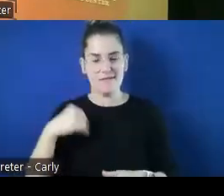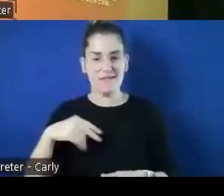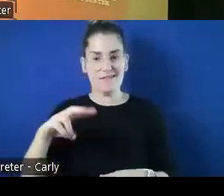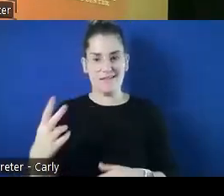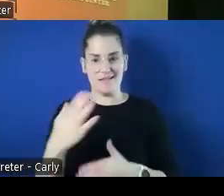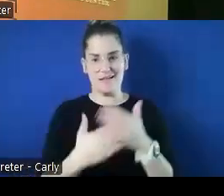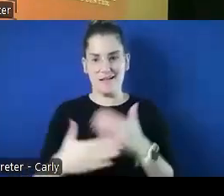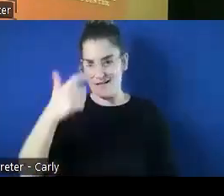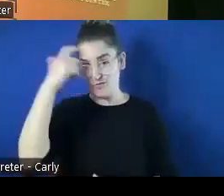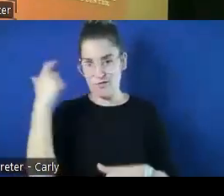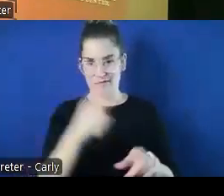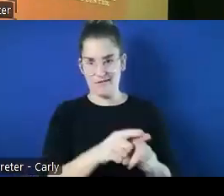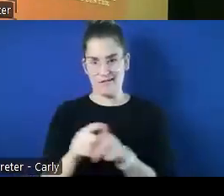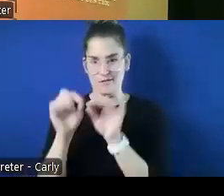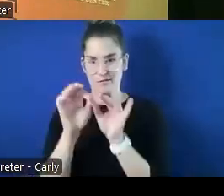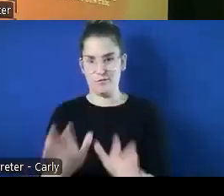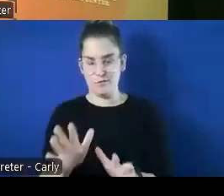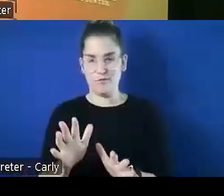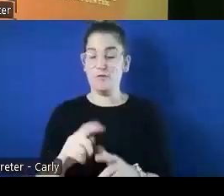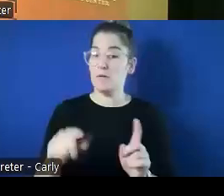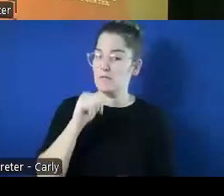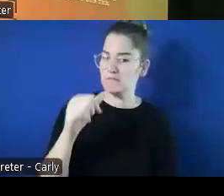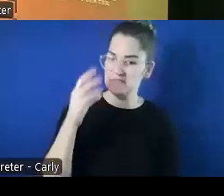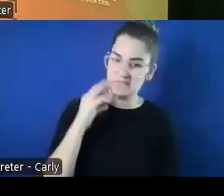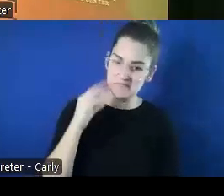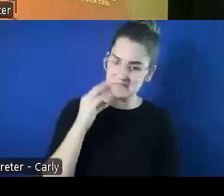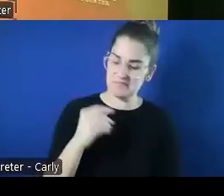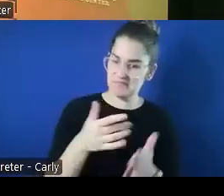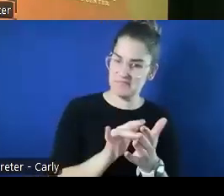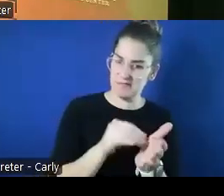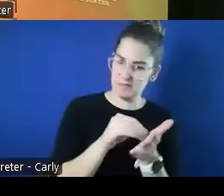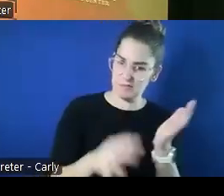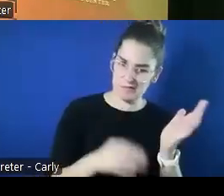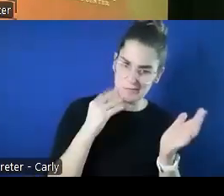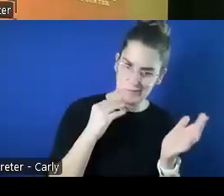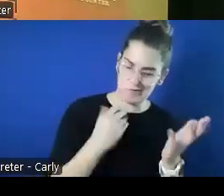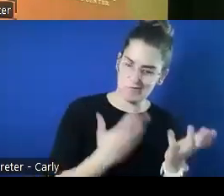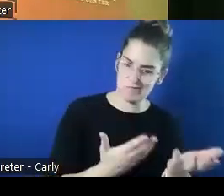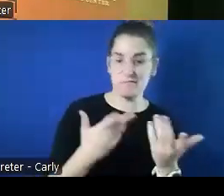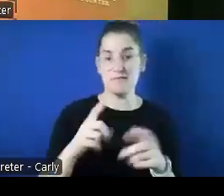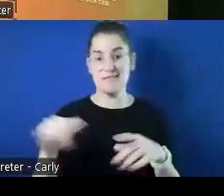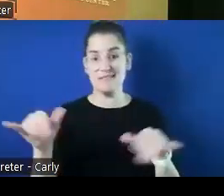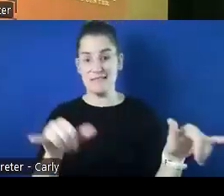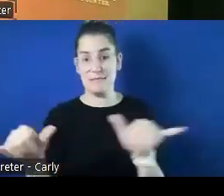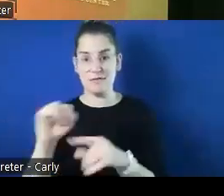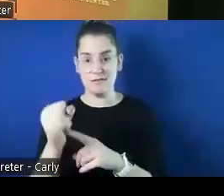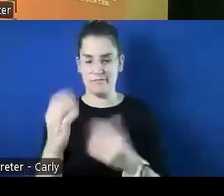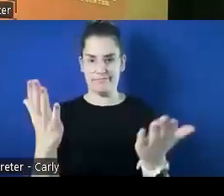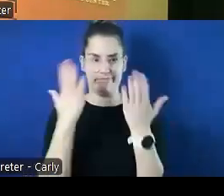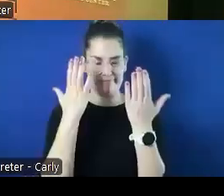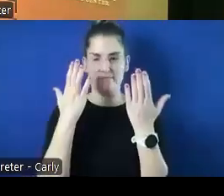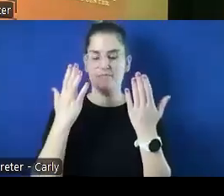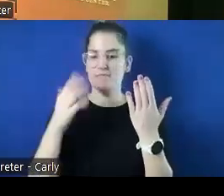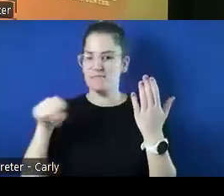trauma as an interpreter that I was not experiencing as a medical student, despite seeing similar clinical cases at the same